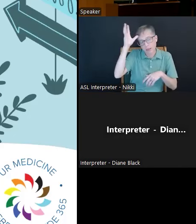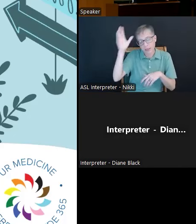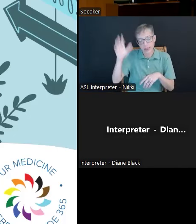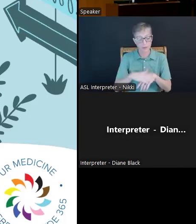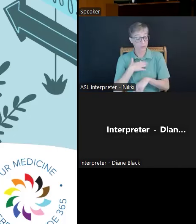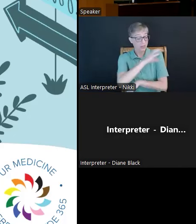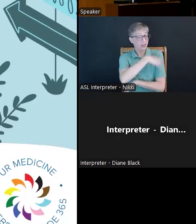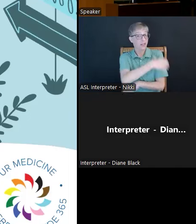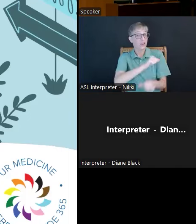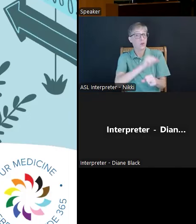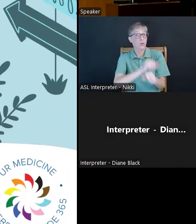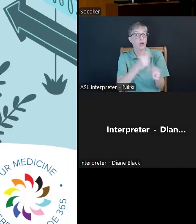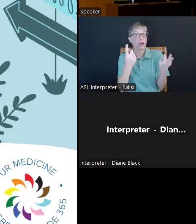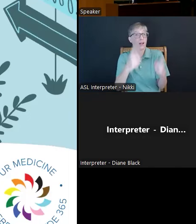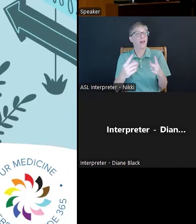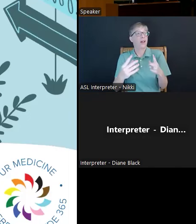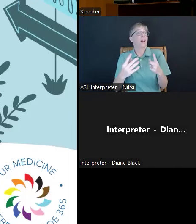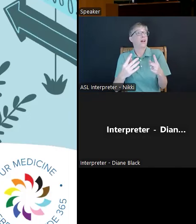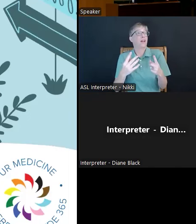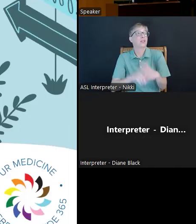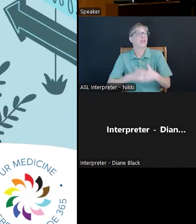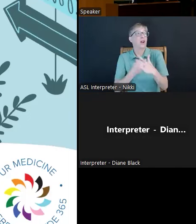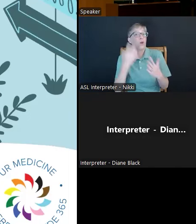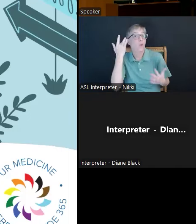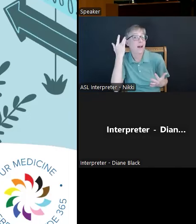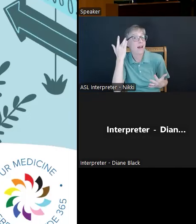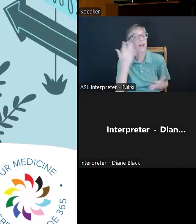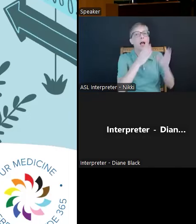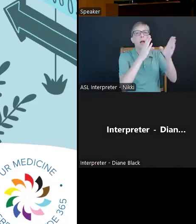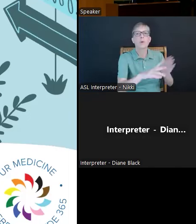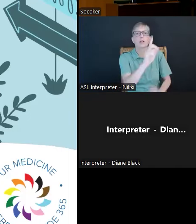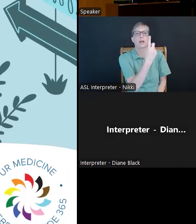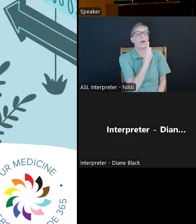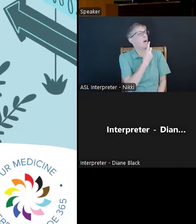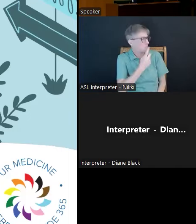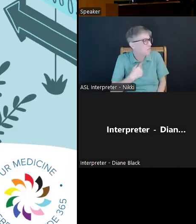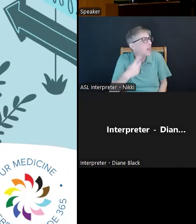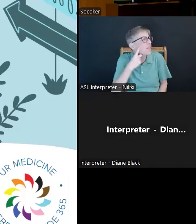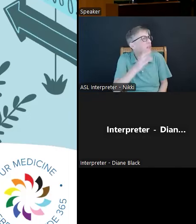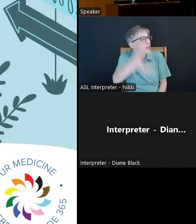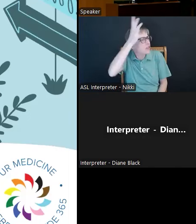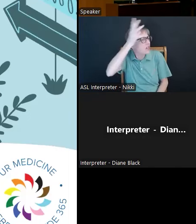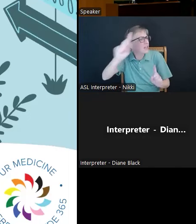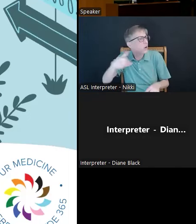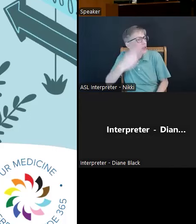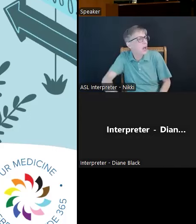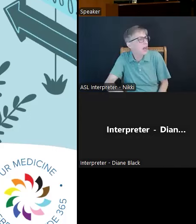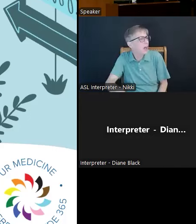had the nerve to come up to me and be like, I think your dad's going to hell. And I was like, I thought we were friends, but I guess